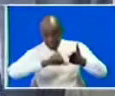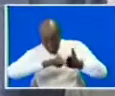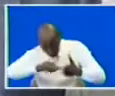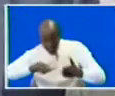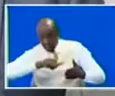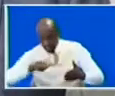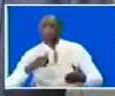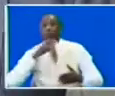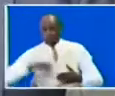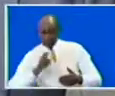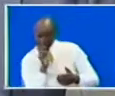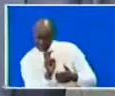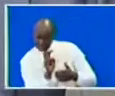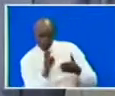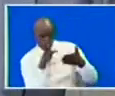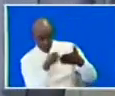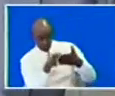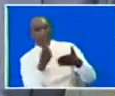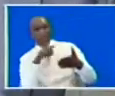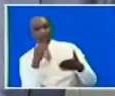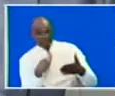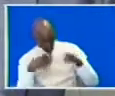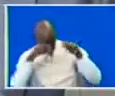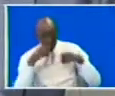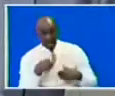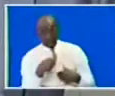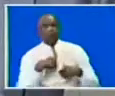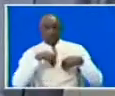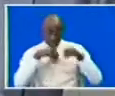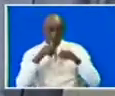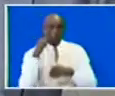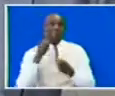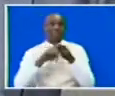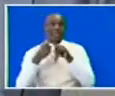consumers are able to identify those products which are already complying with the standards.